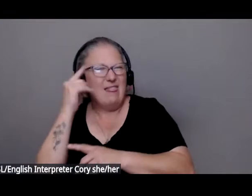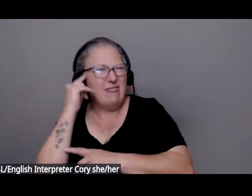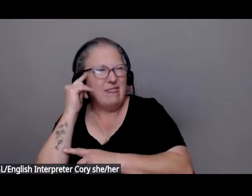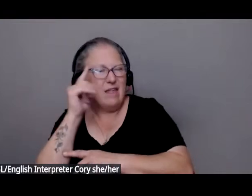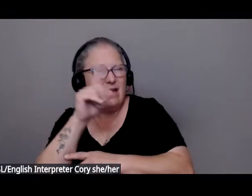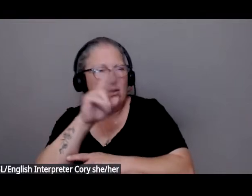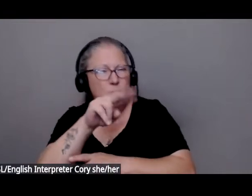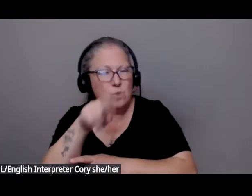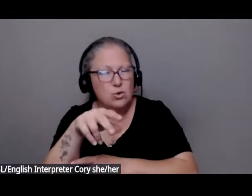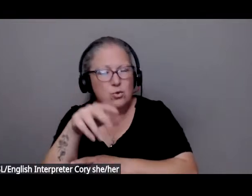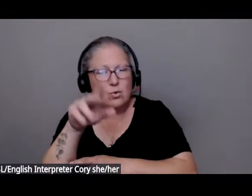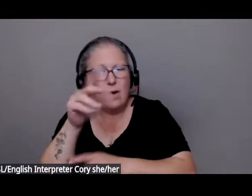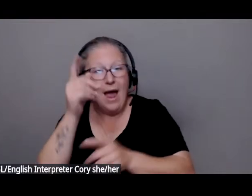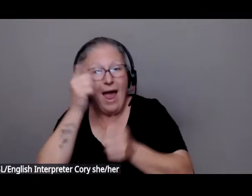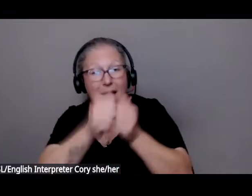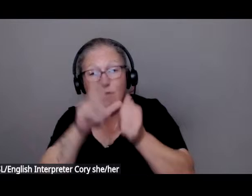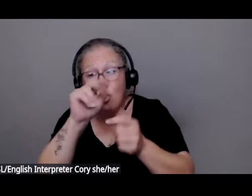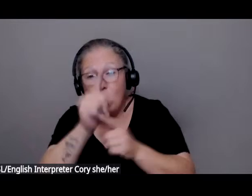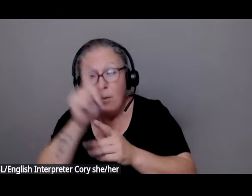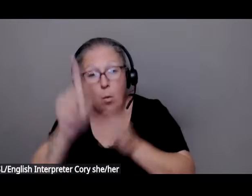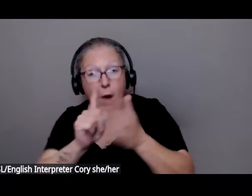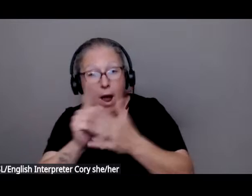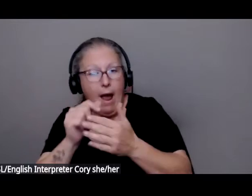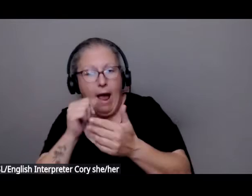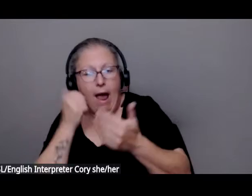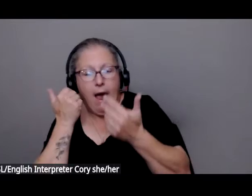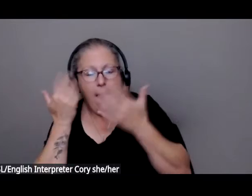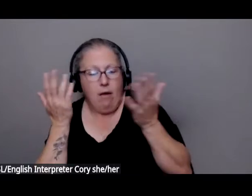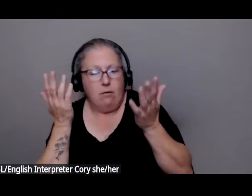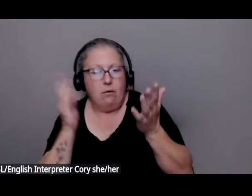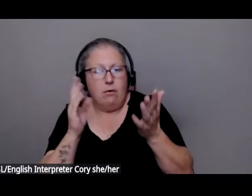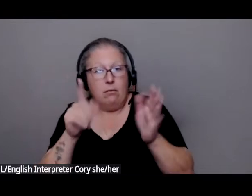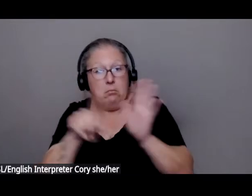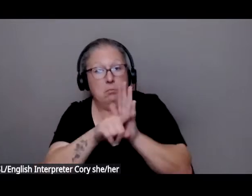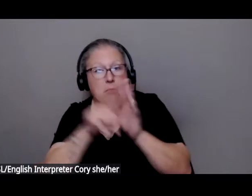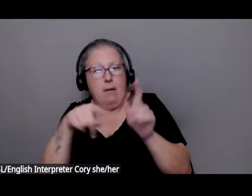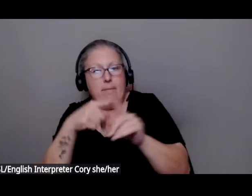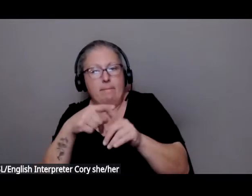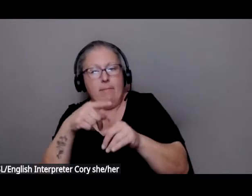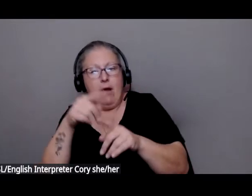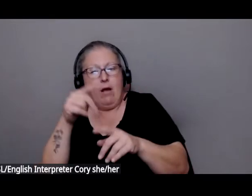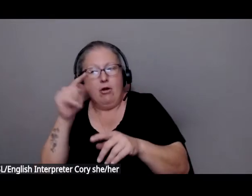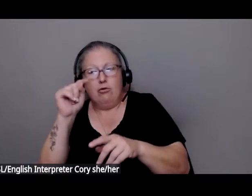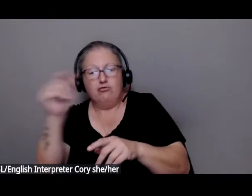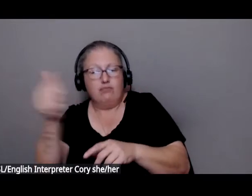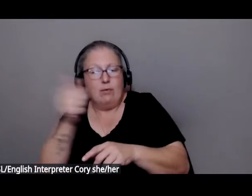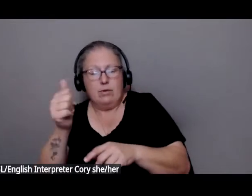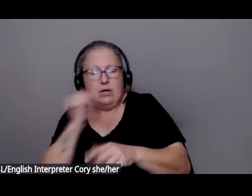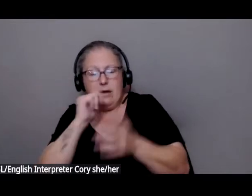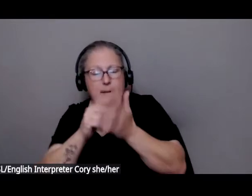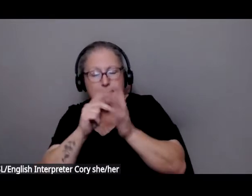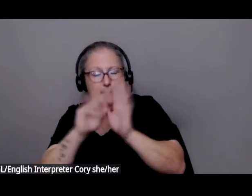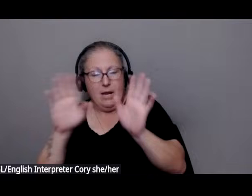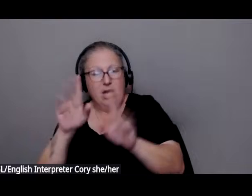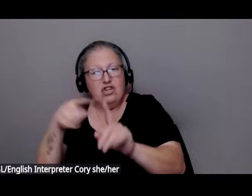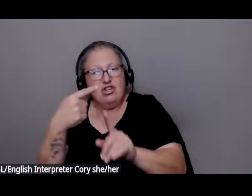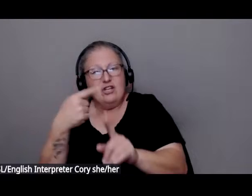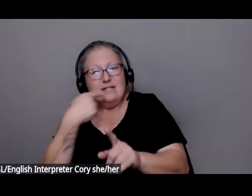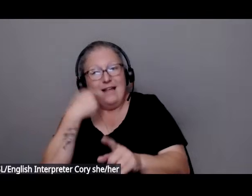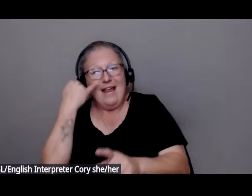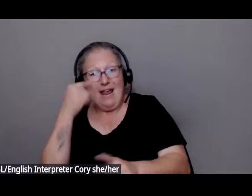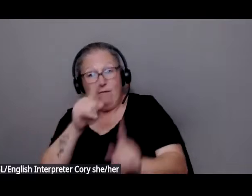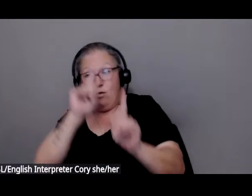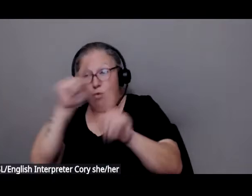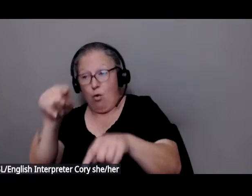30 minutes. It might be once every hour. I'm not here to say anything bad about Samtrans. I'm just saying that if you're going to go